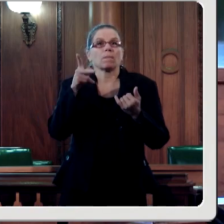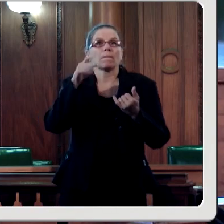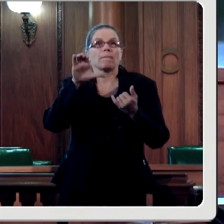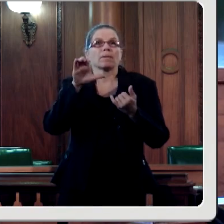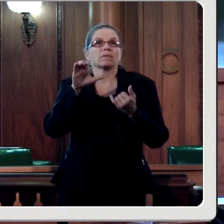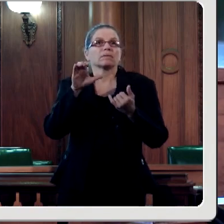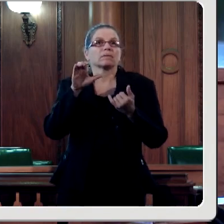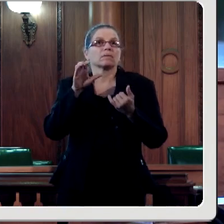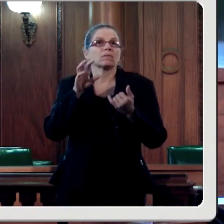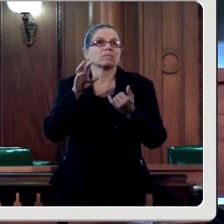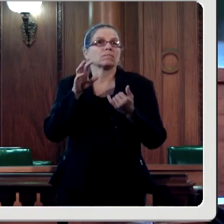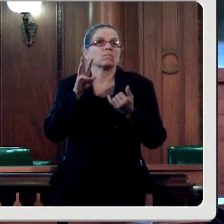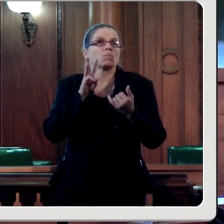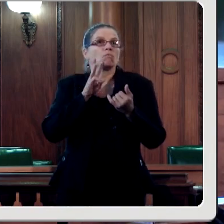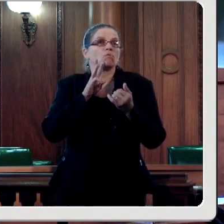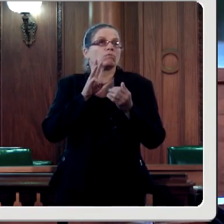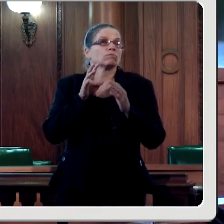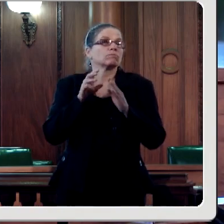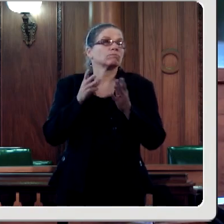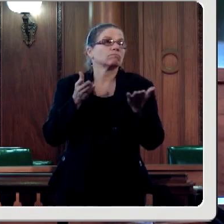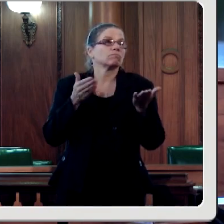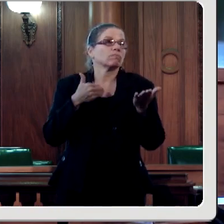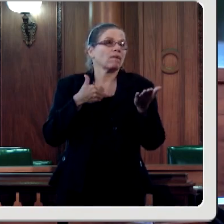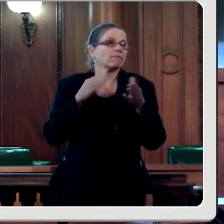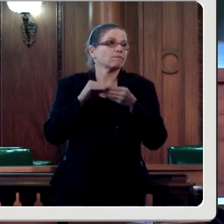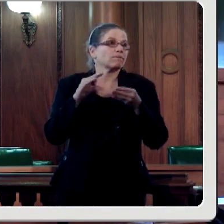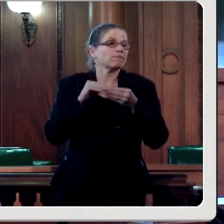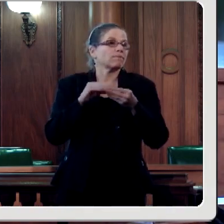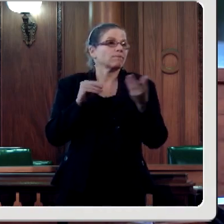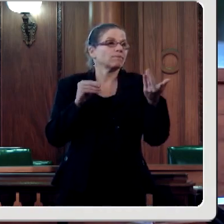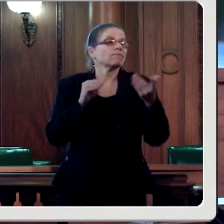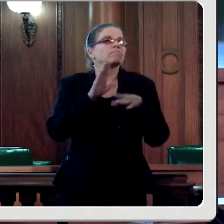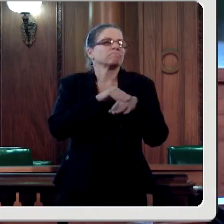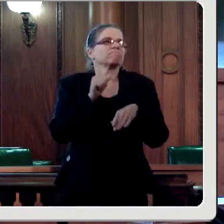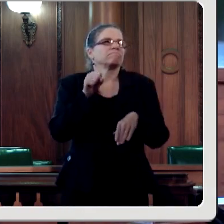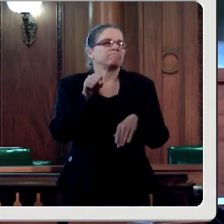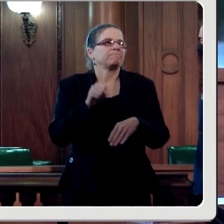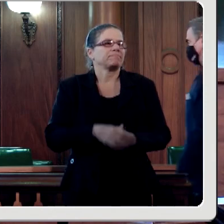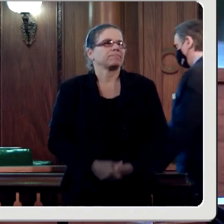and he will give his update. Director Signoli.